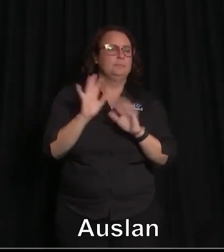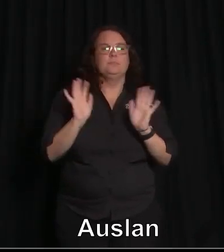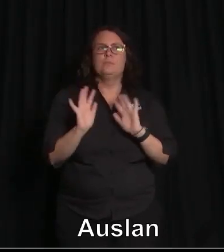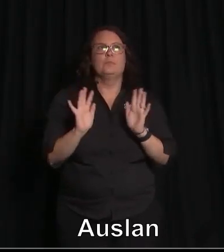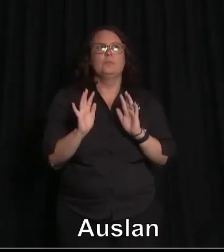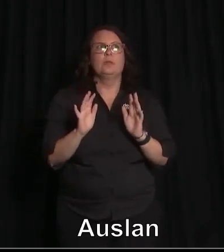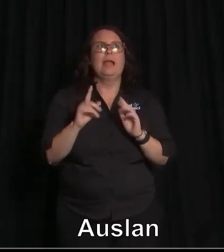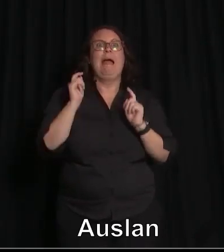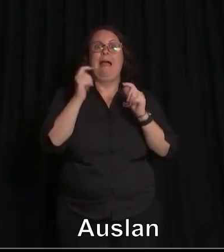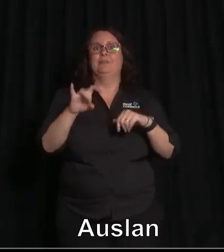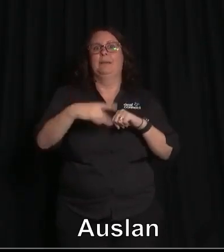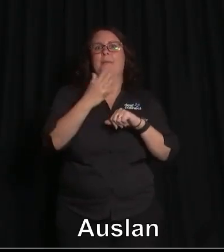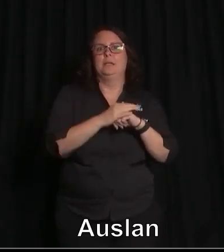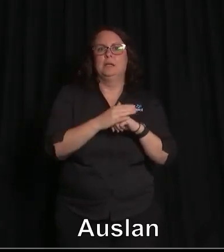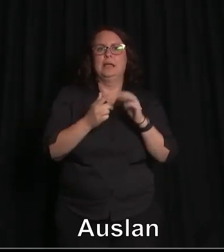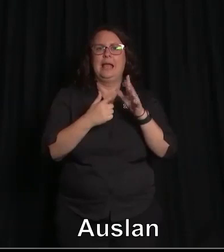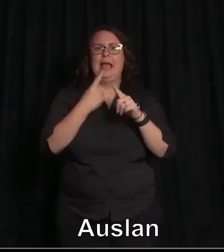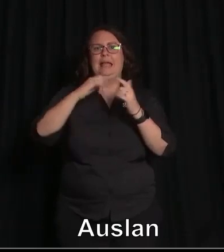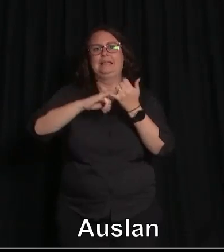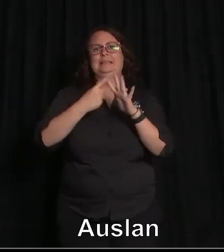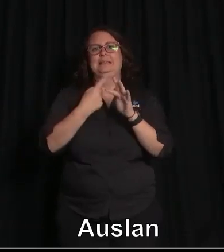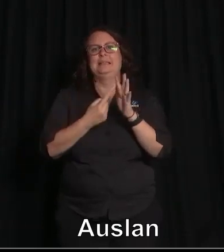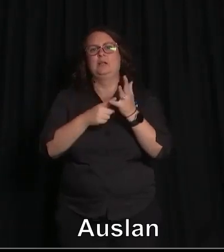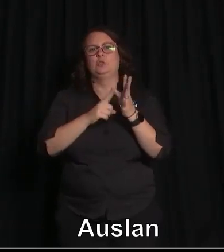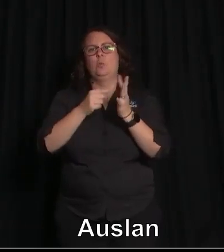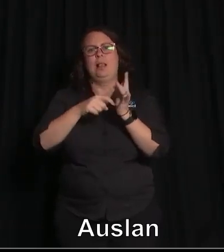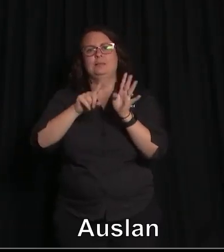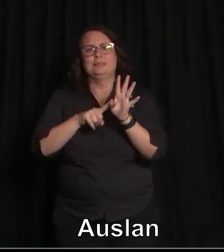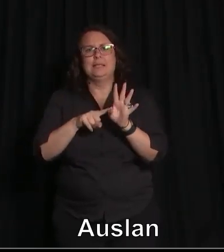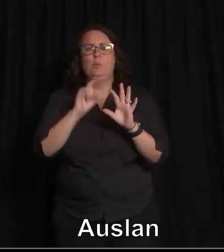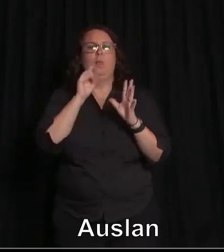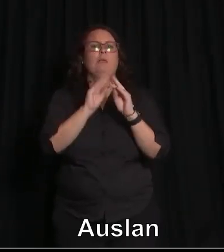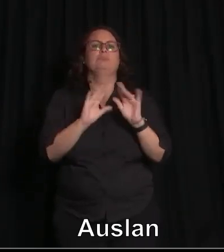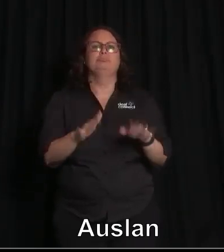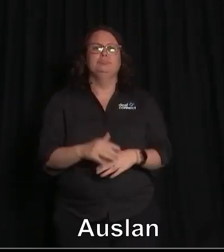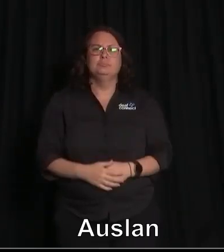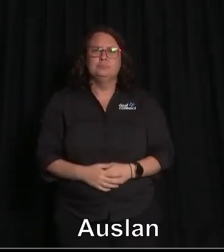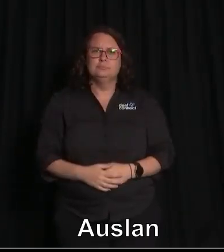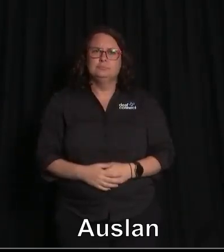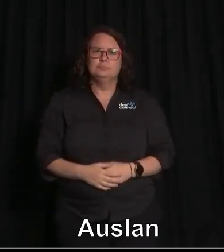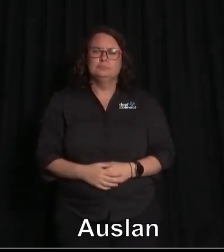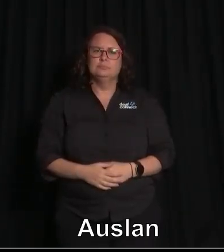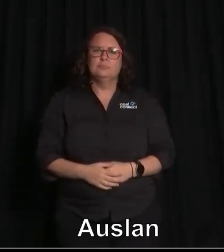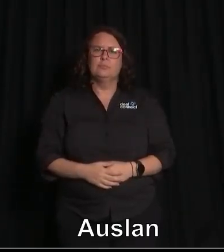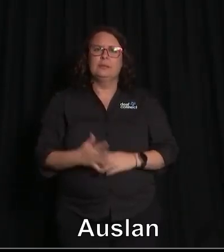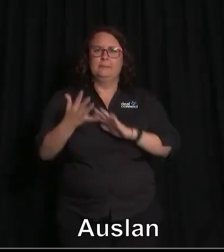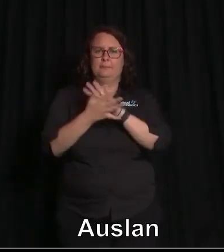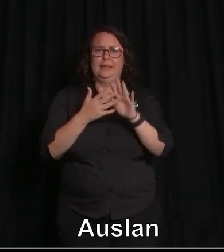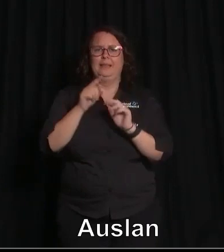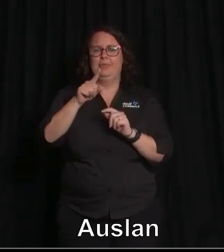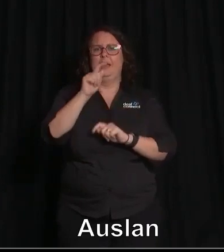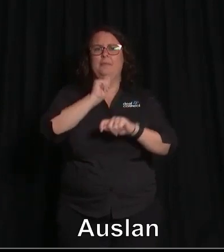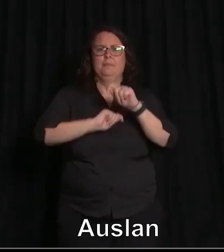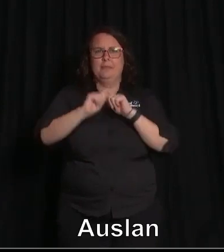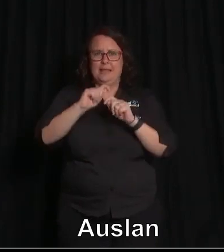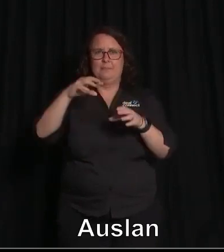that after getting married, asexuality will no longer exist, which makes them the subject to